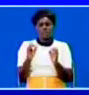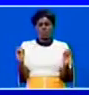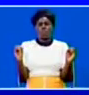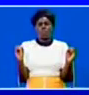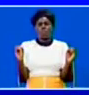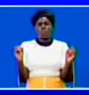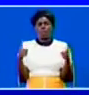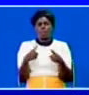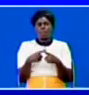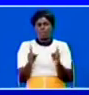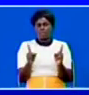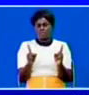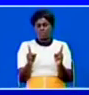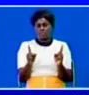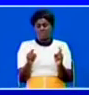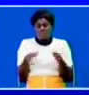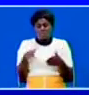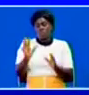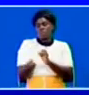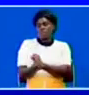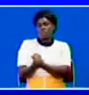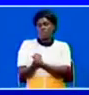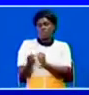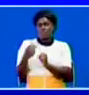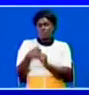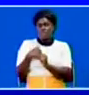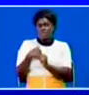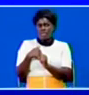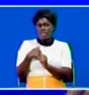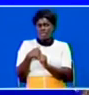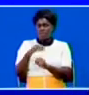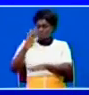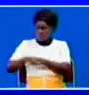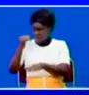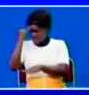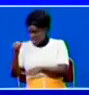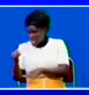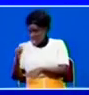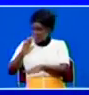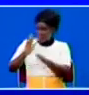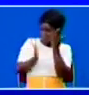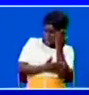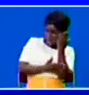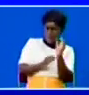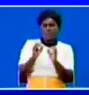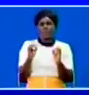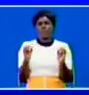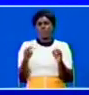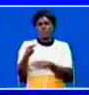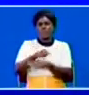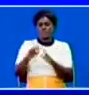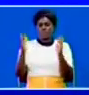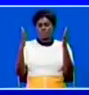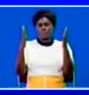recognized, however you define that. Now, I will not go into the question of whether it was a good idea or not to run a national